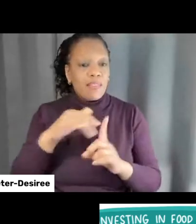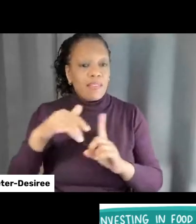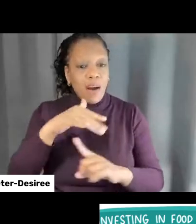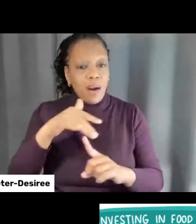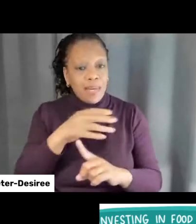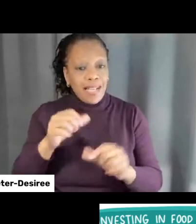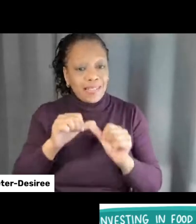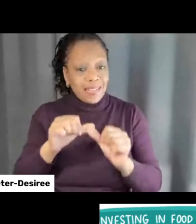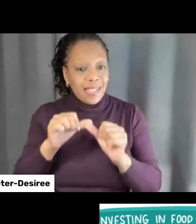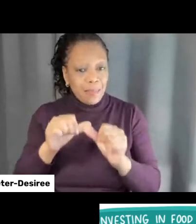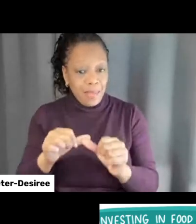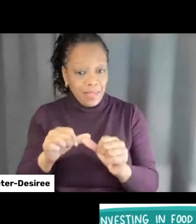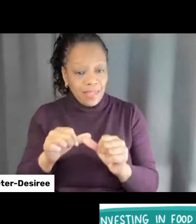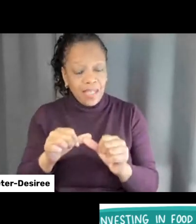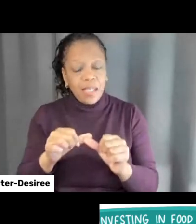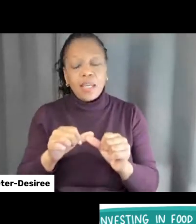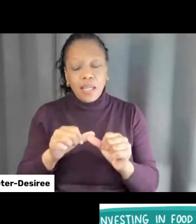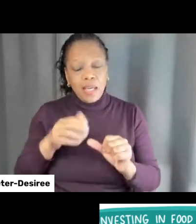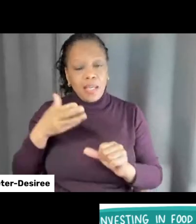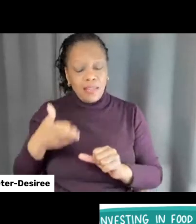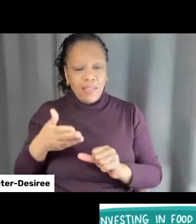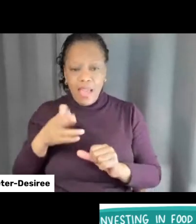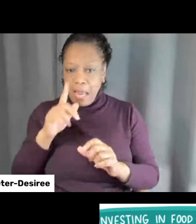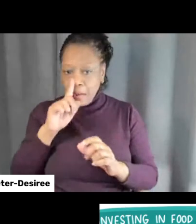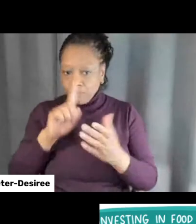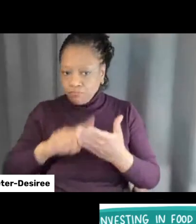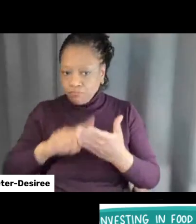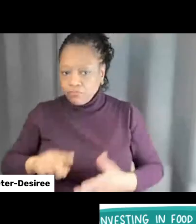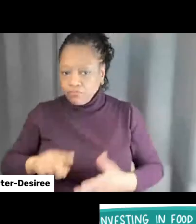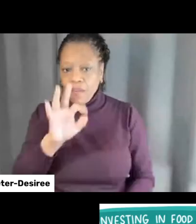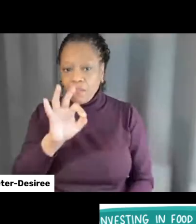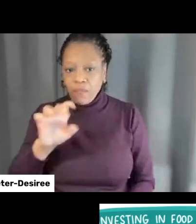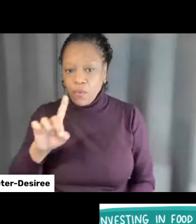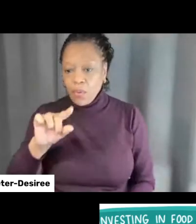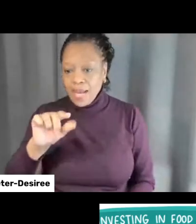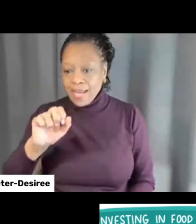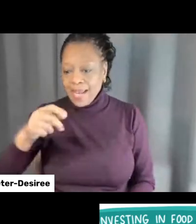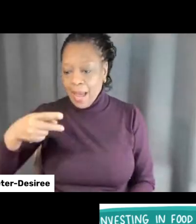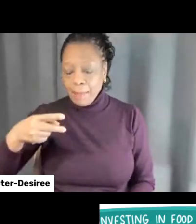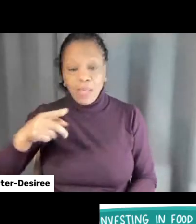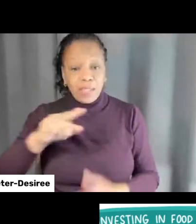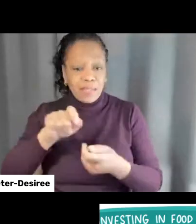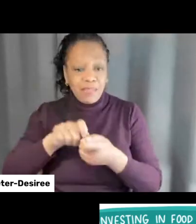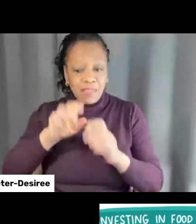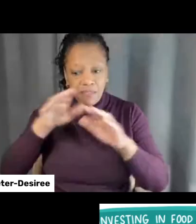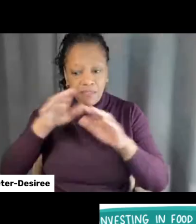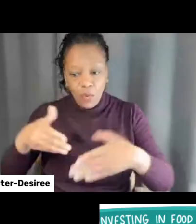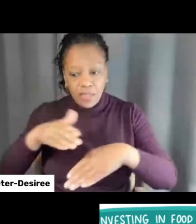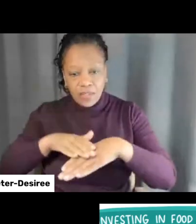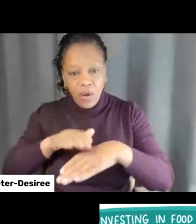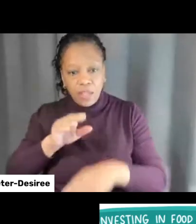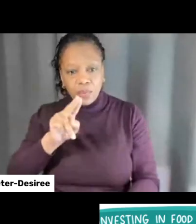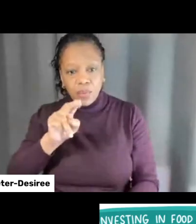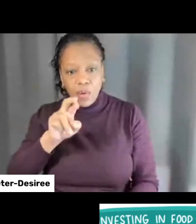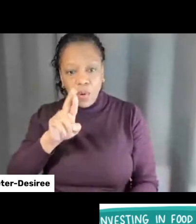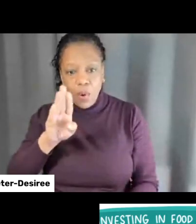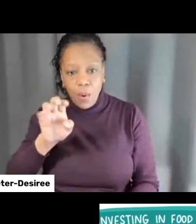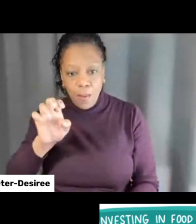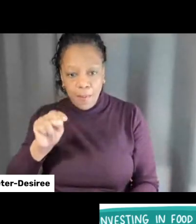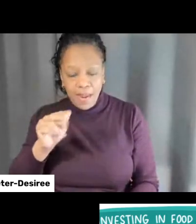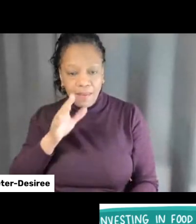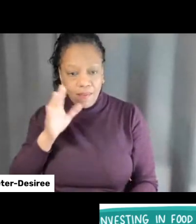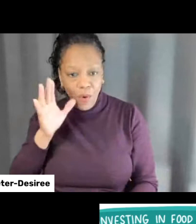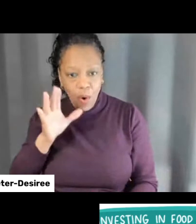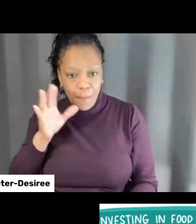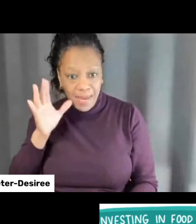going to conduct a food gap analysis study specifically focused on urban farming. And that's a really exciting connection to GFPP